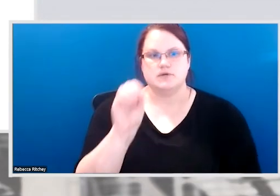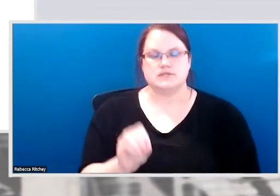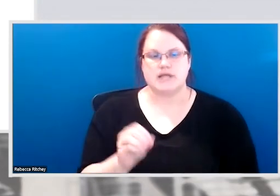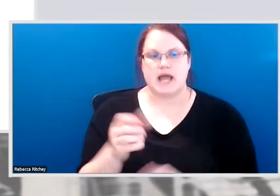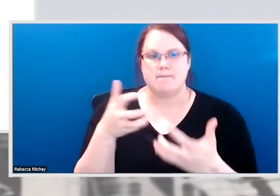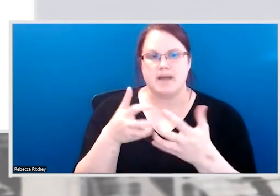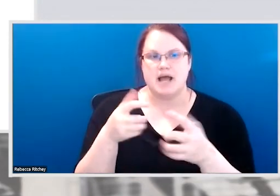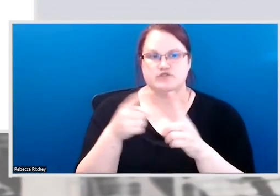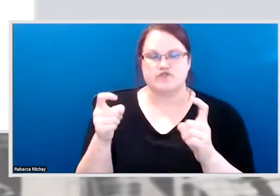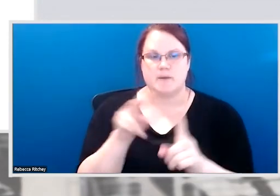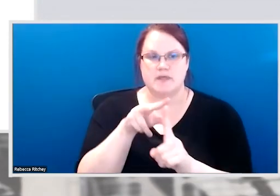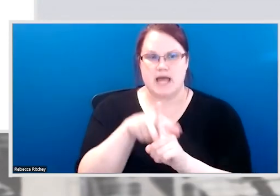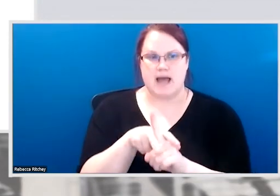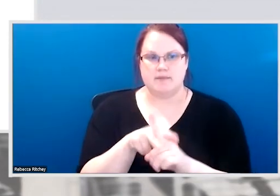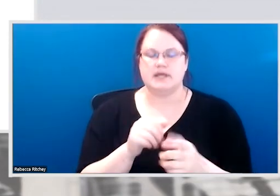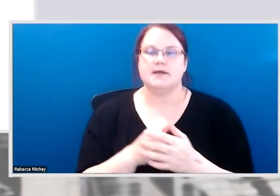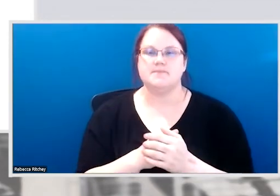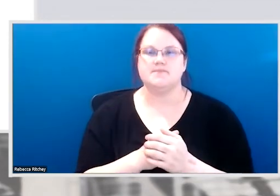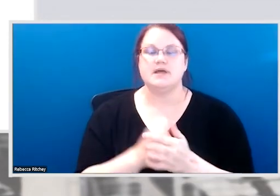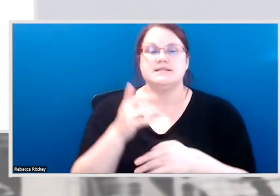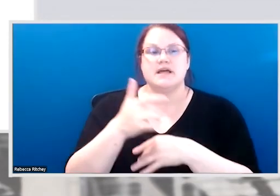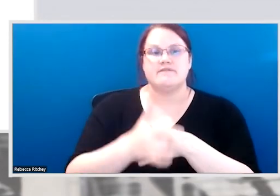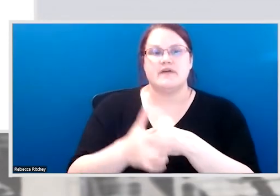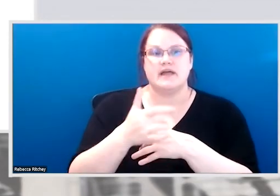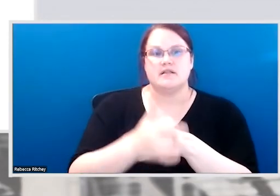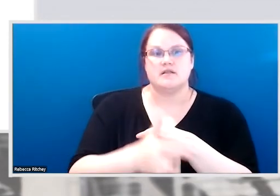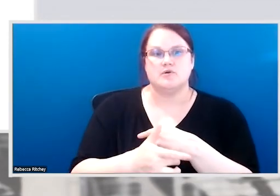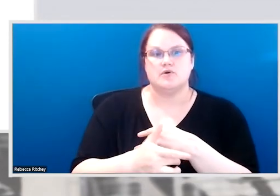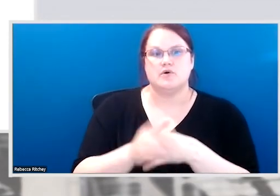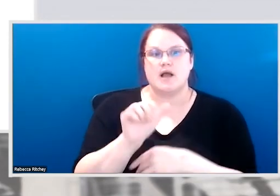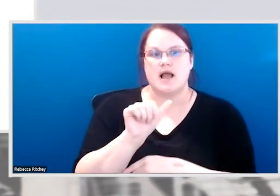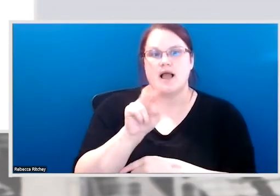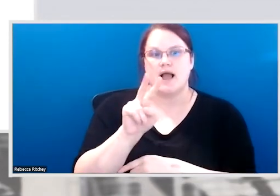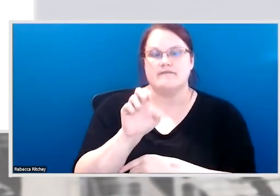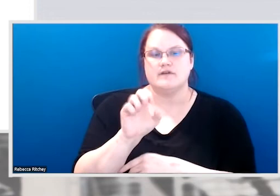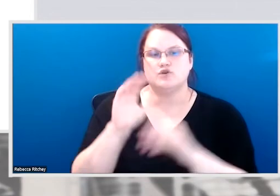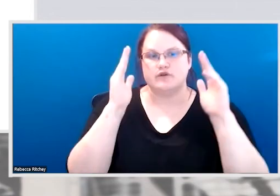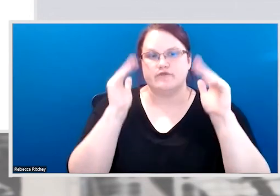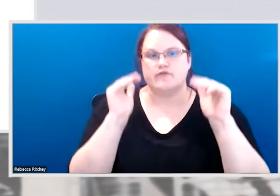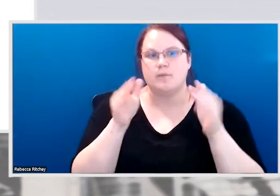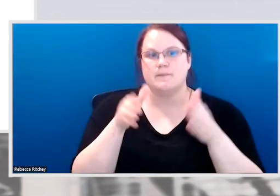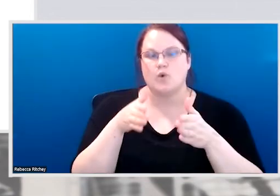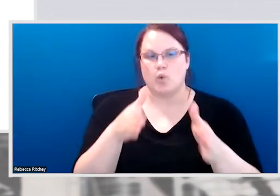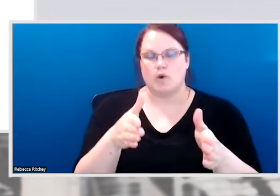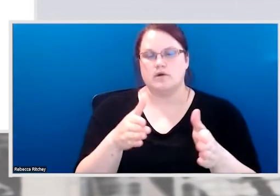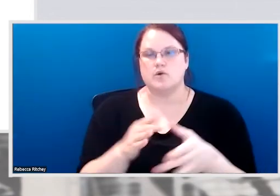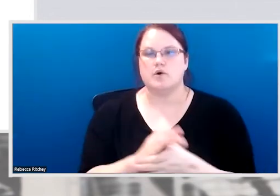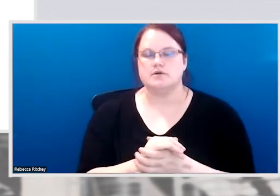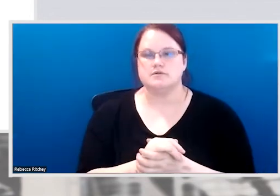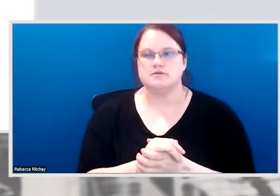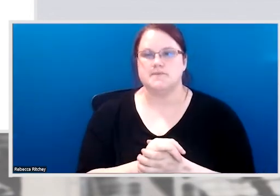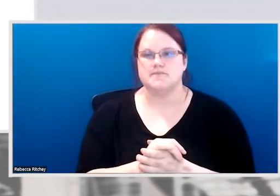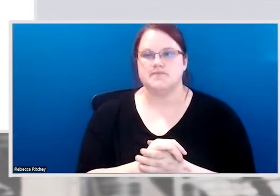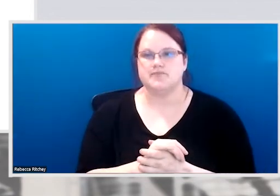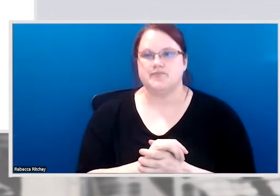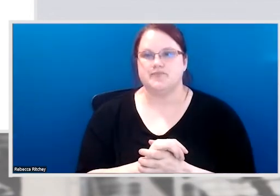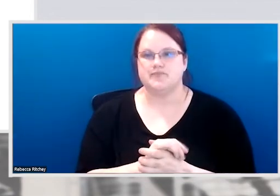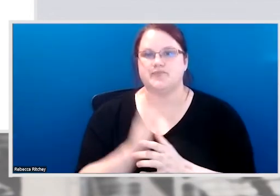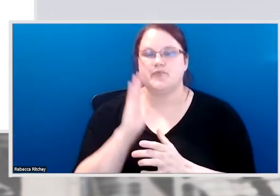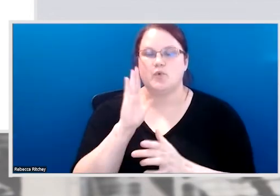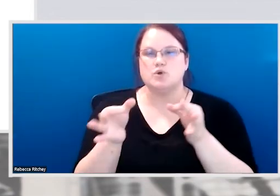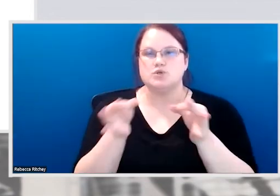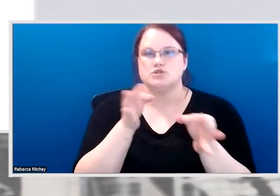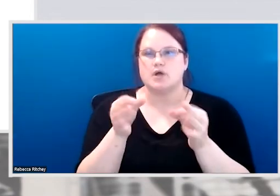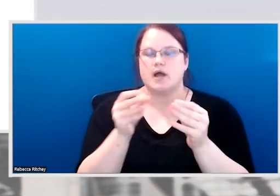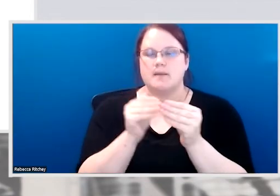applicant. It is available in our Avenues of Hope corridors, which Aster will describe in more